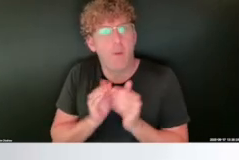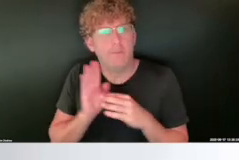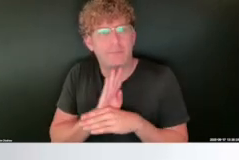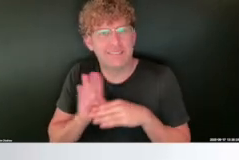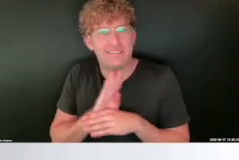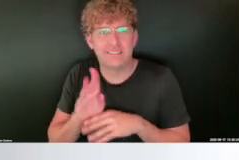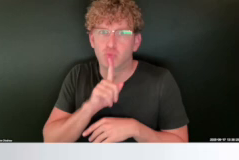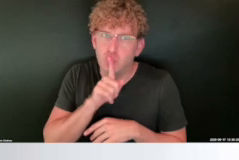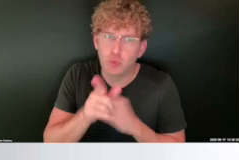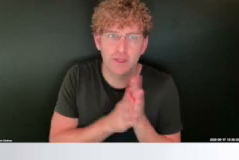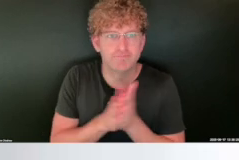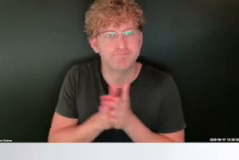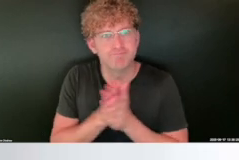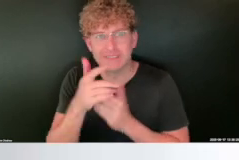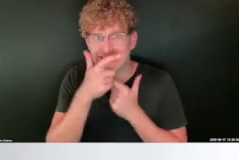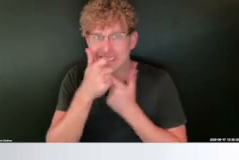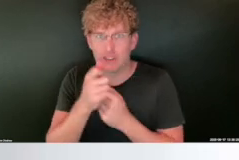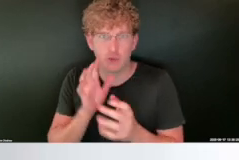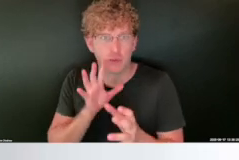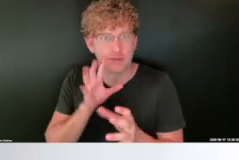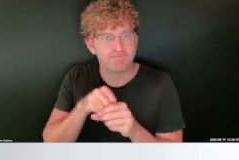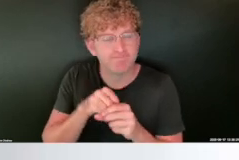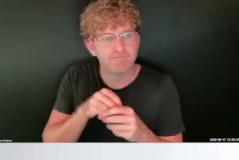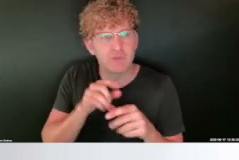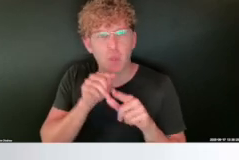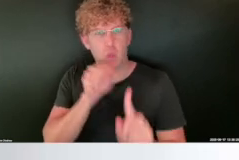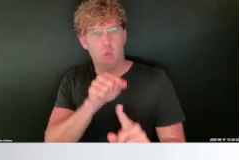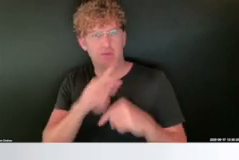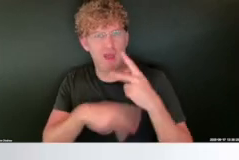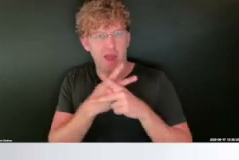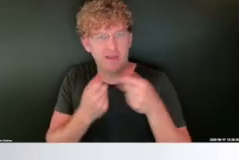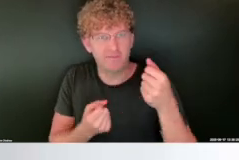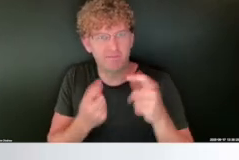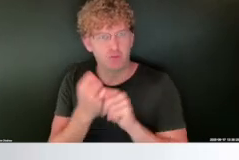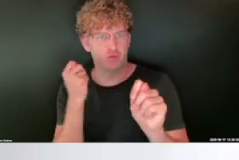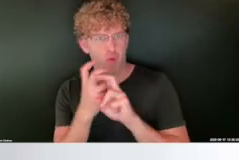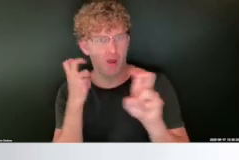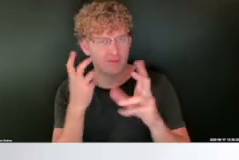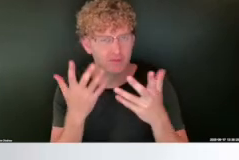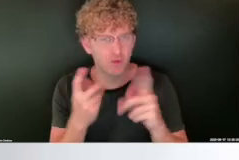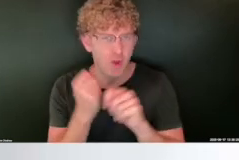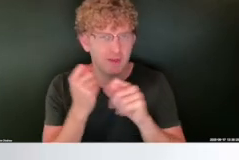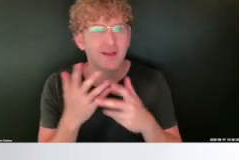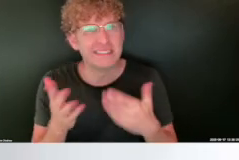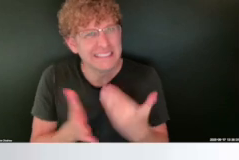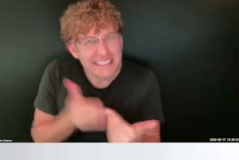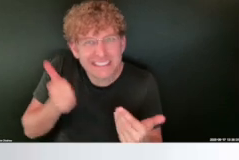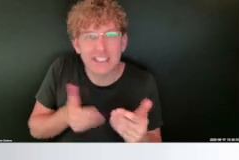kind of trucks. They're easier, they're cheaper, they're less, let's say,